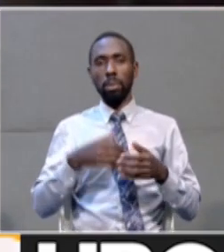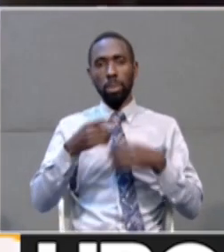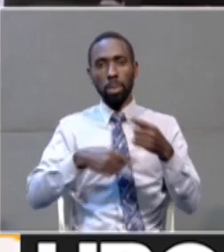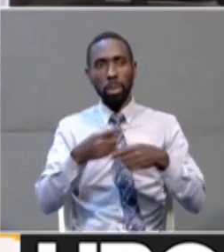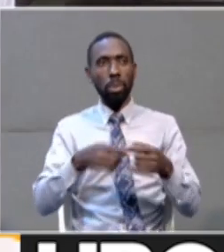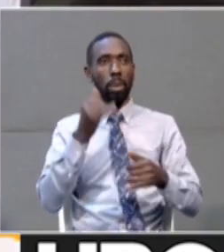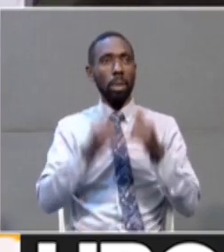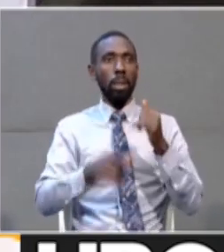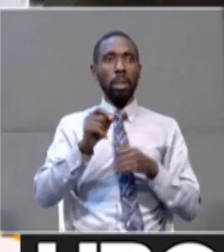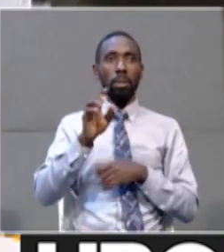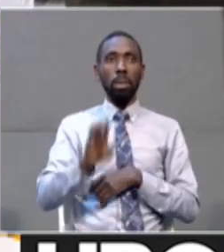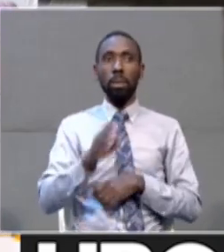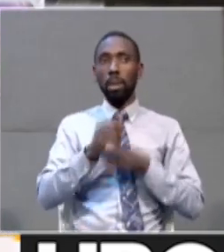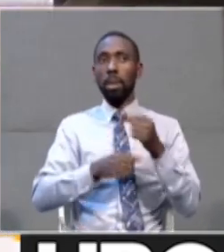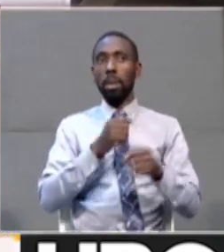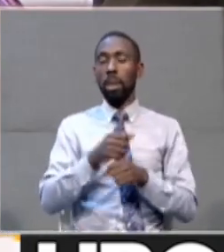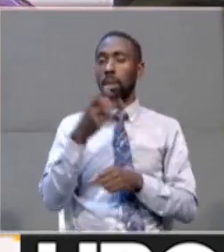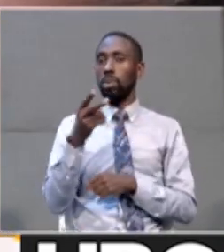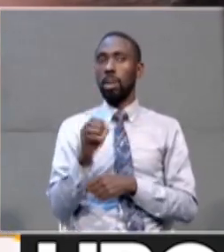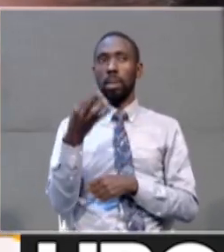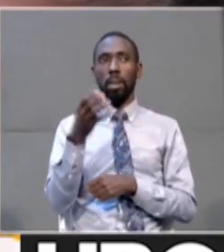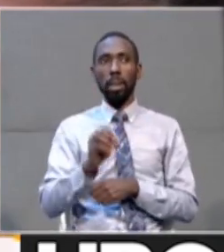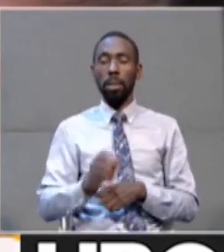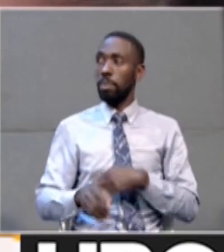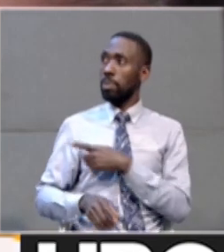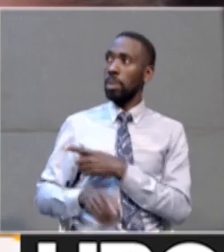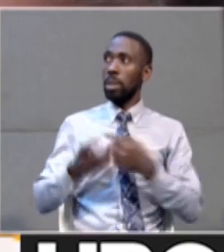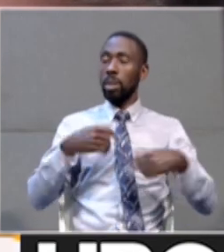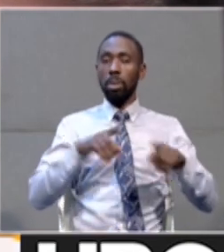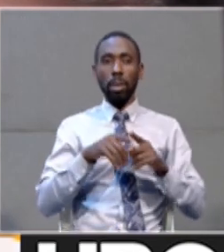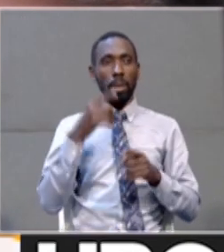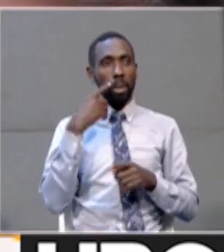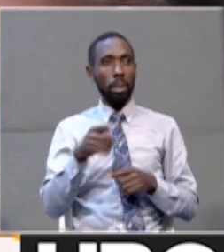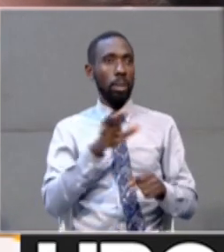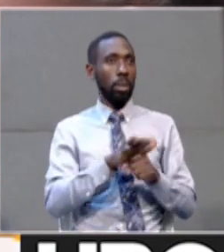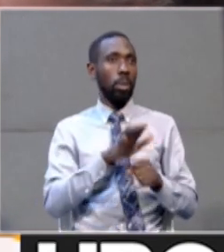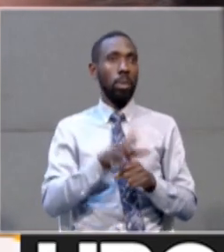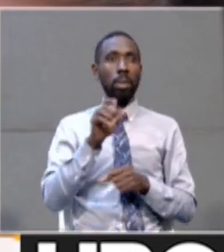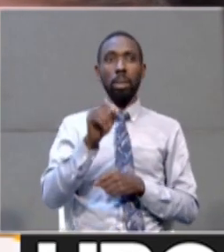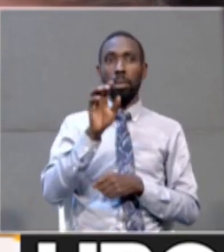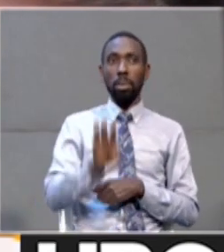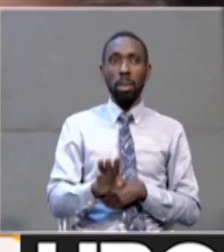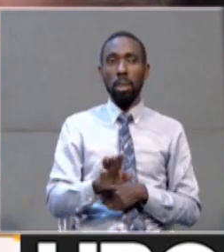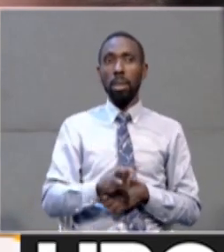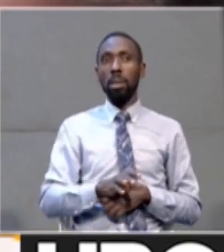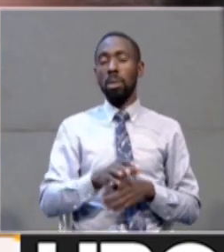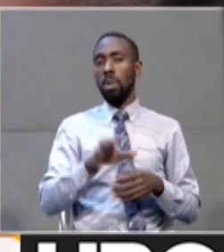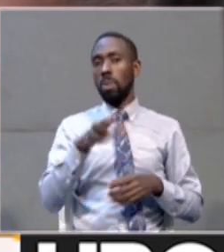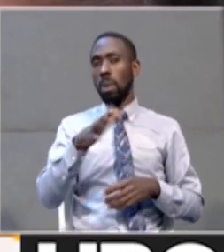TB by 2030. We see a lot of TB alongside lake shores in the fishing